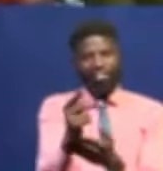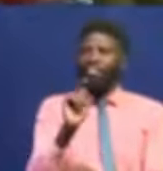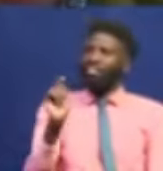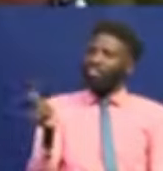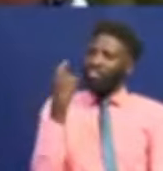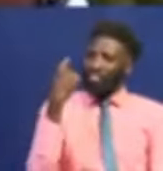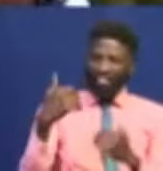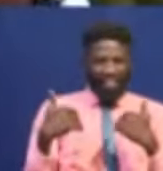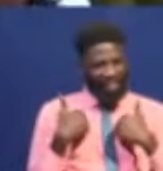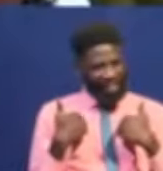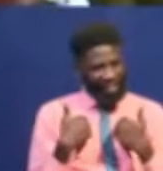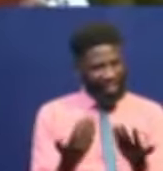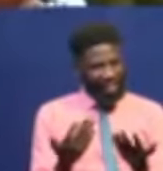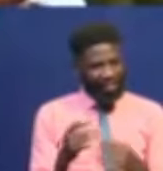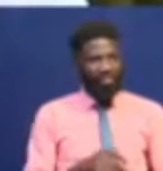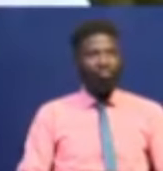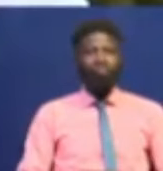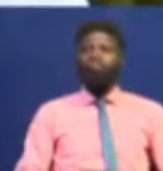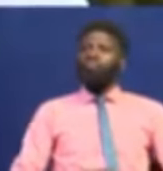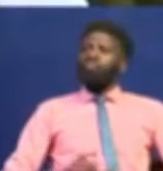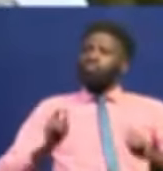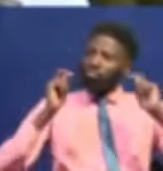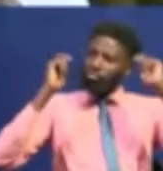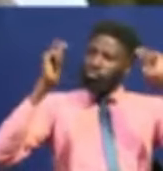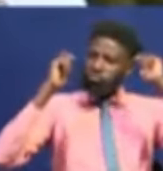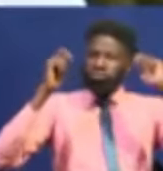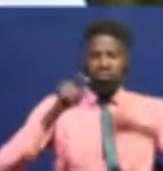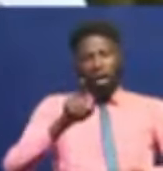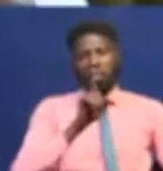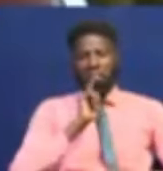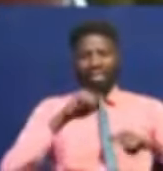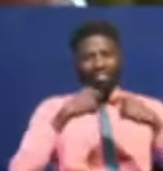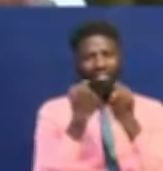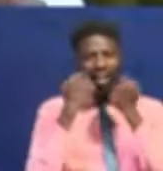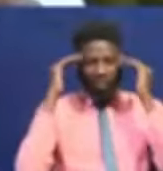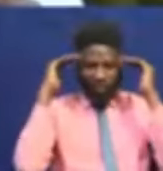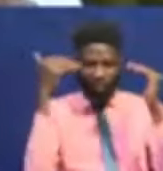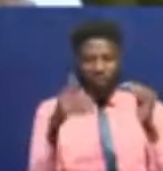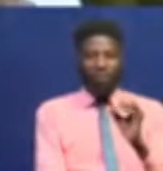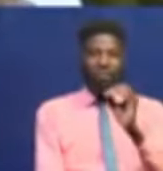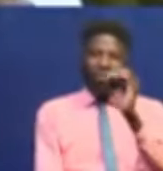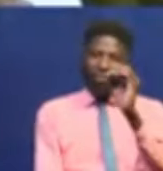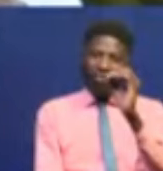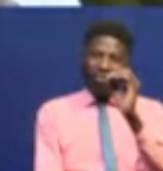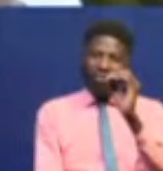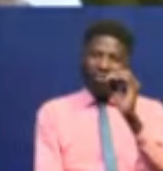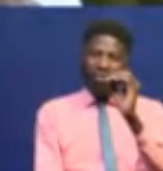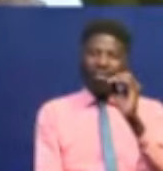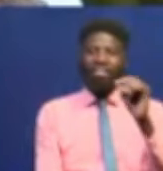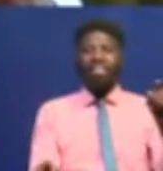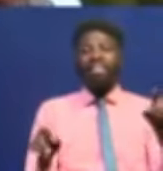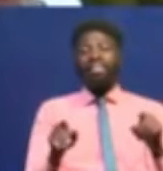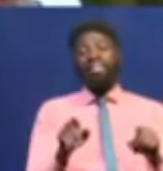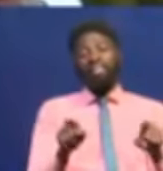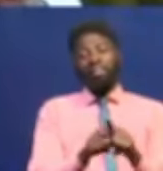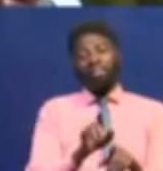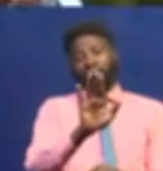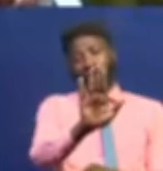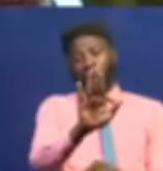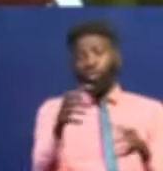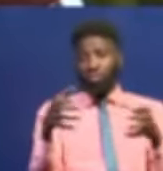had. Protests that you called tribeless and some of your aides called